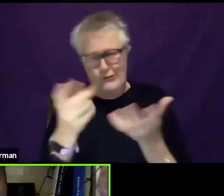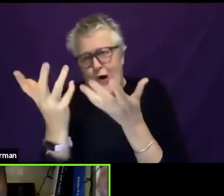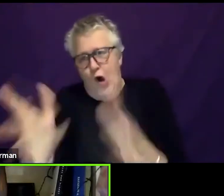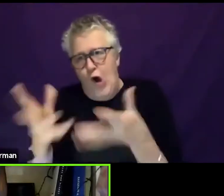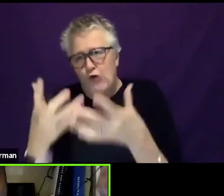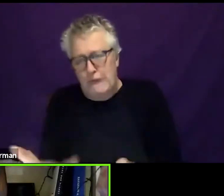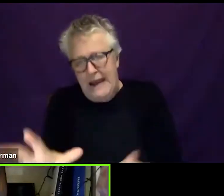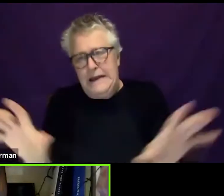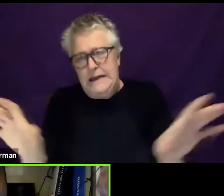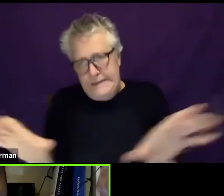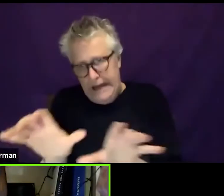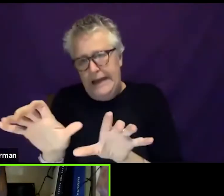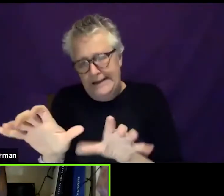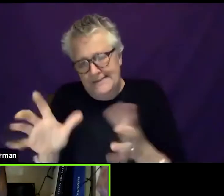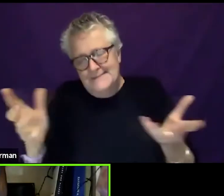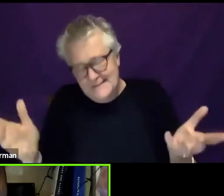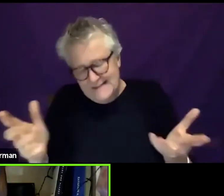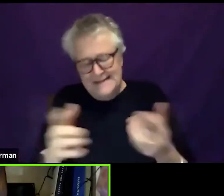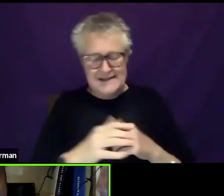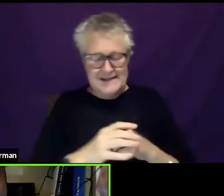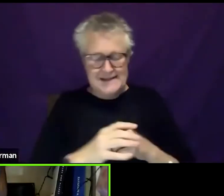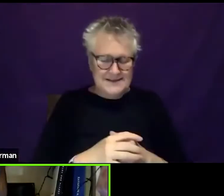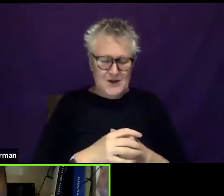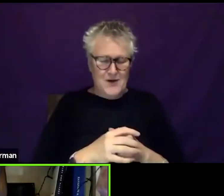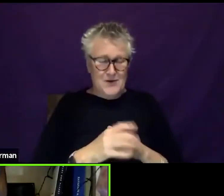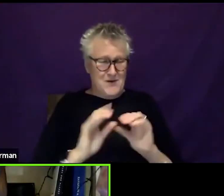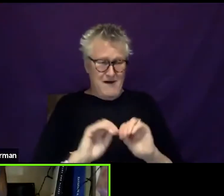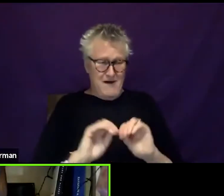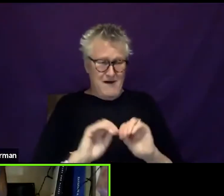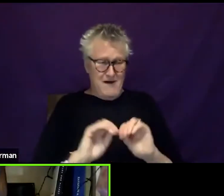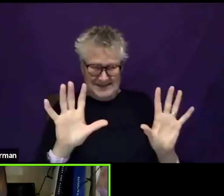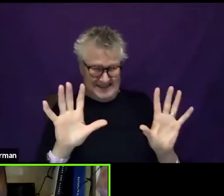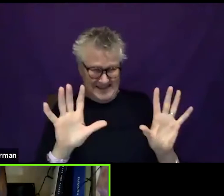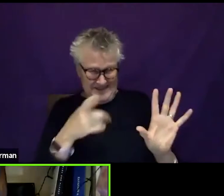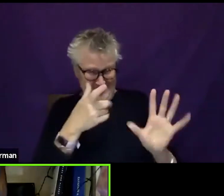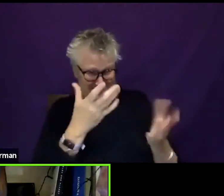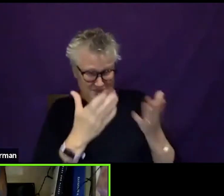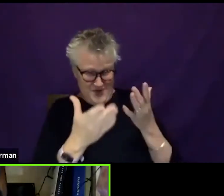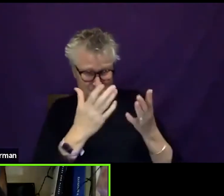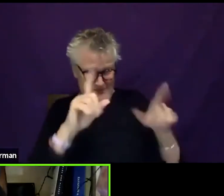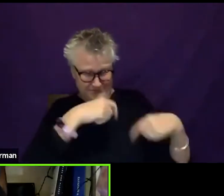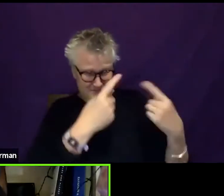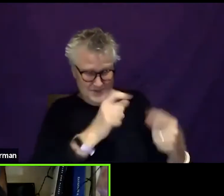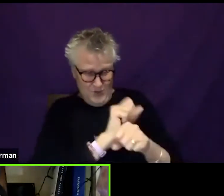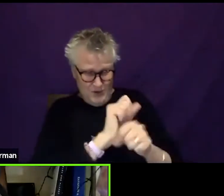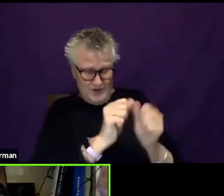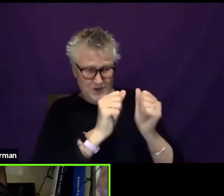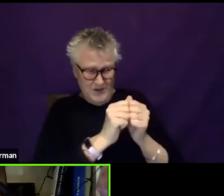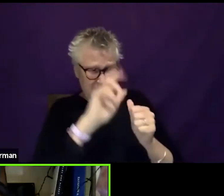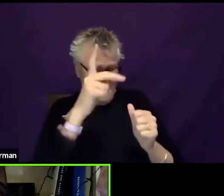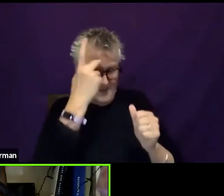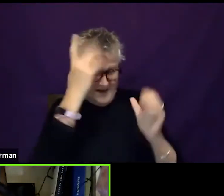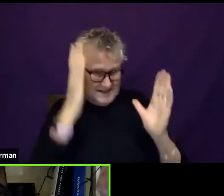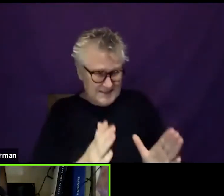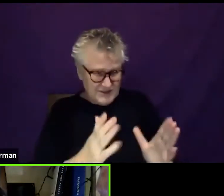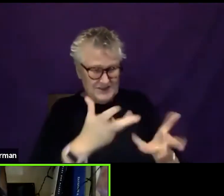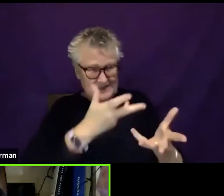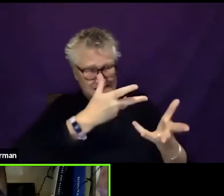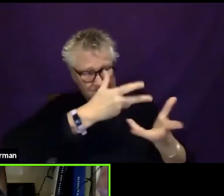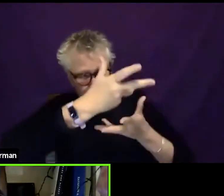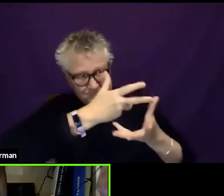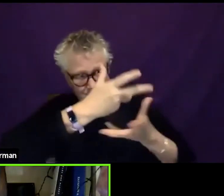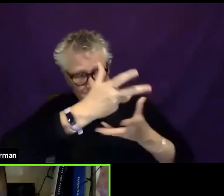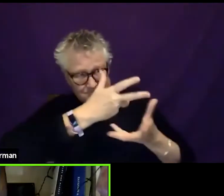I expect you're obviously working with politicians and Right. Engaging around those issues,